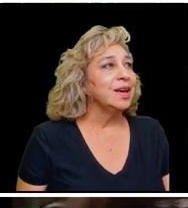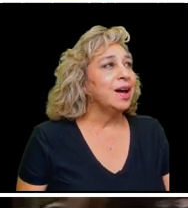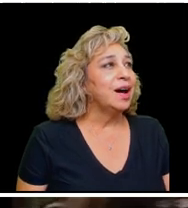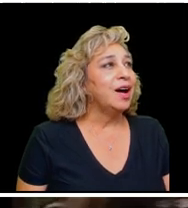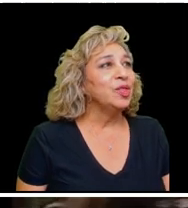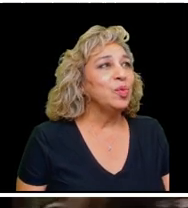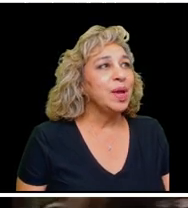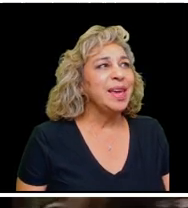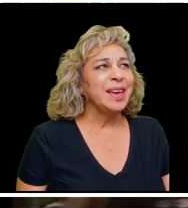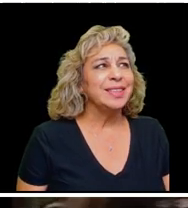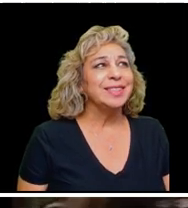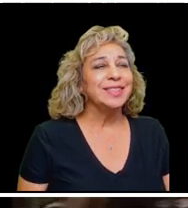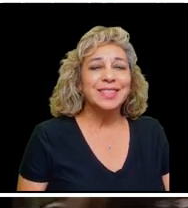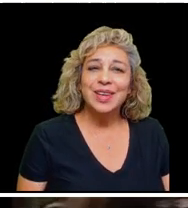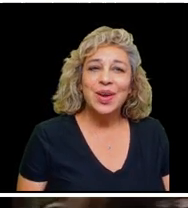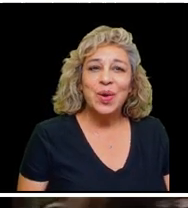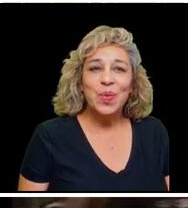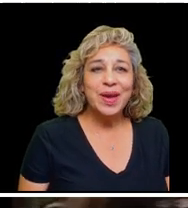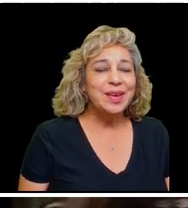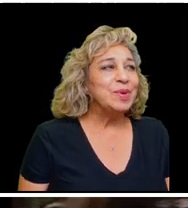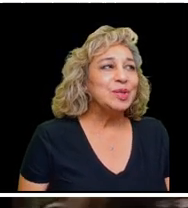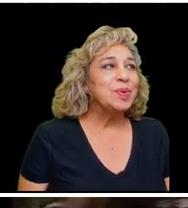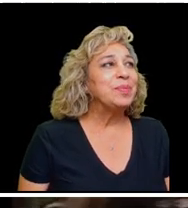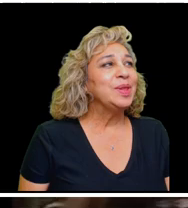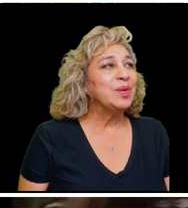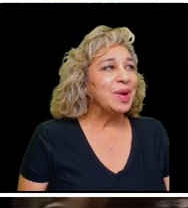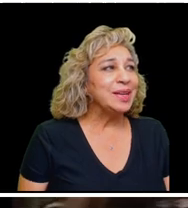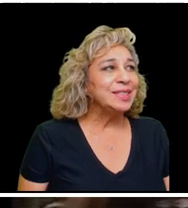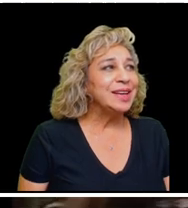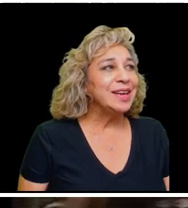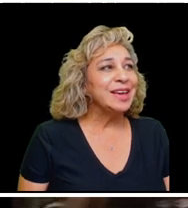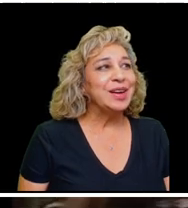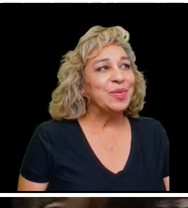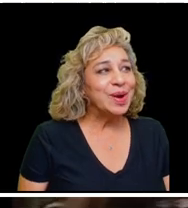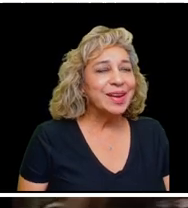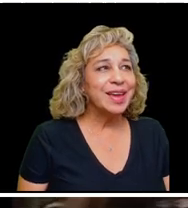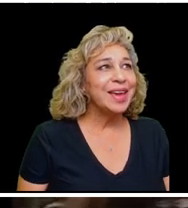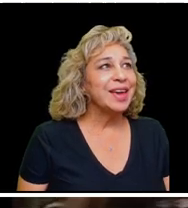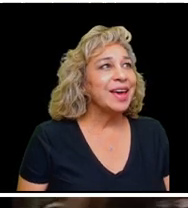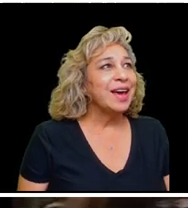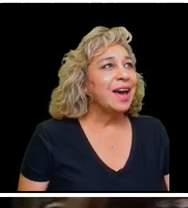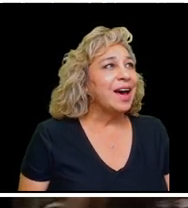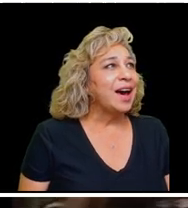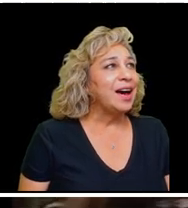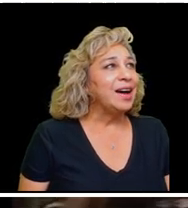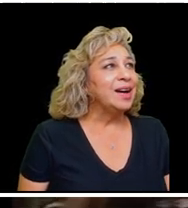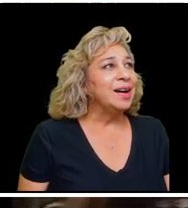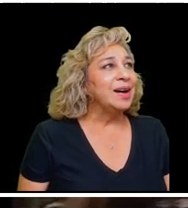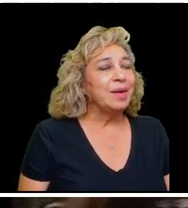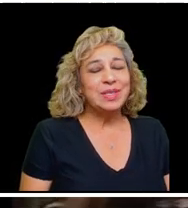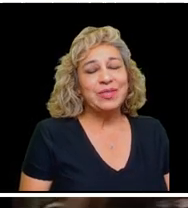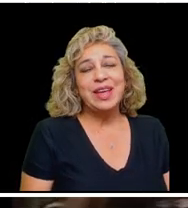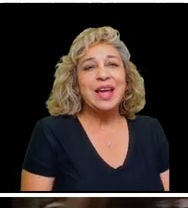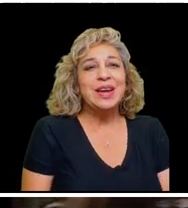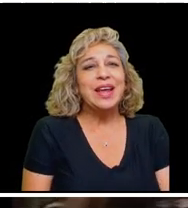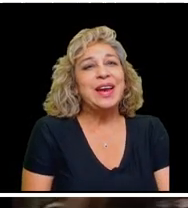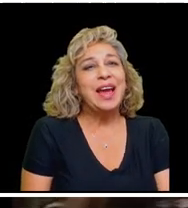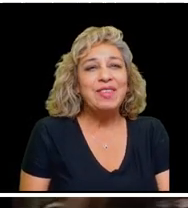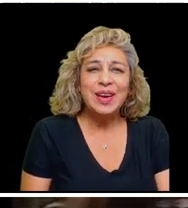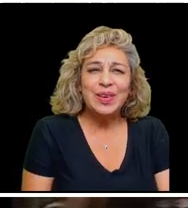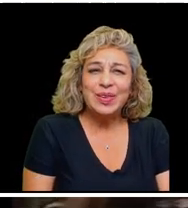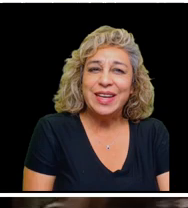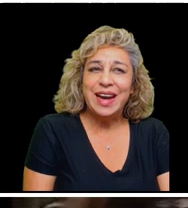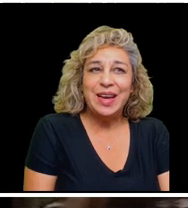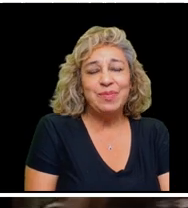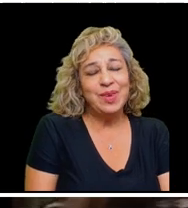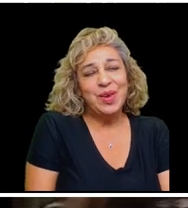on the weekends when most people are resting and working I'm sorry and and